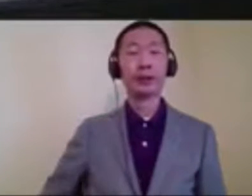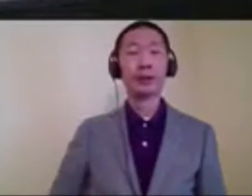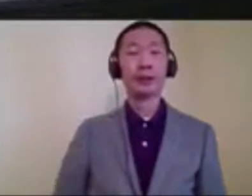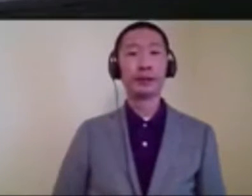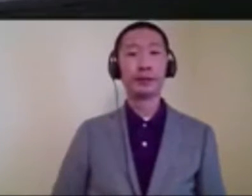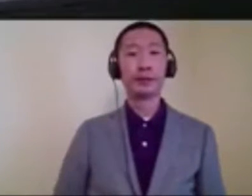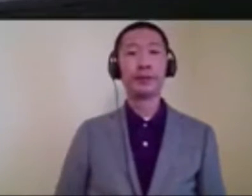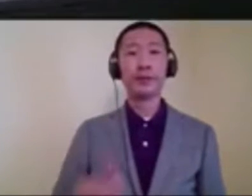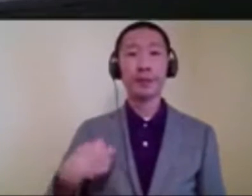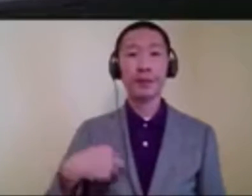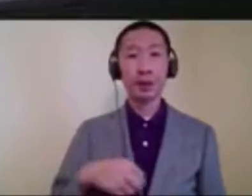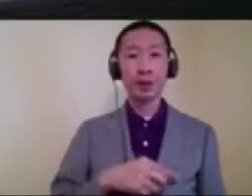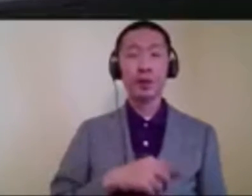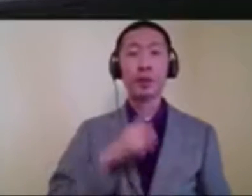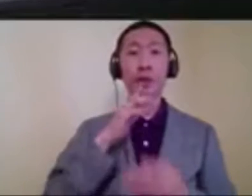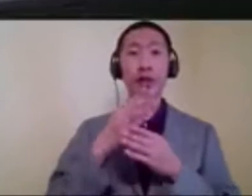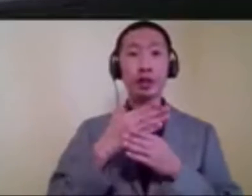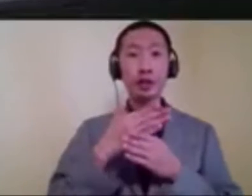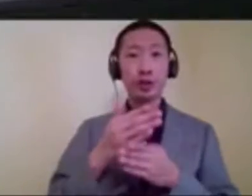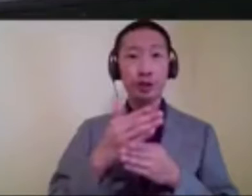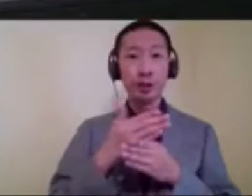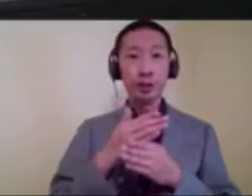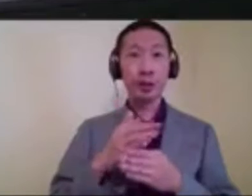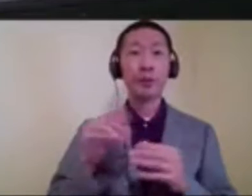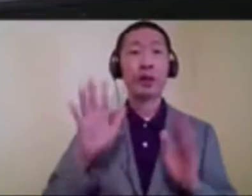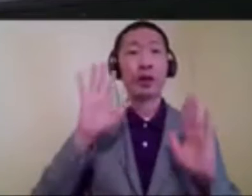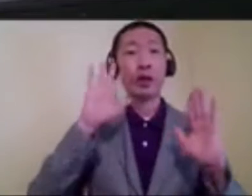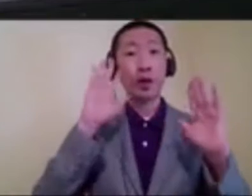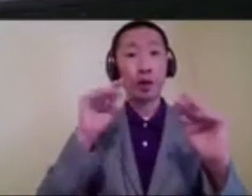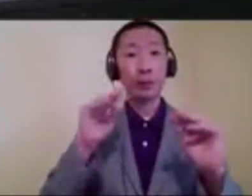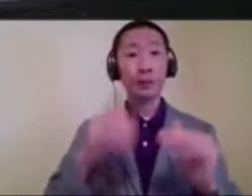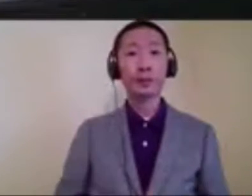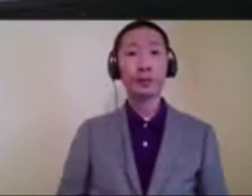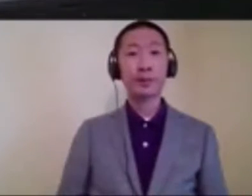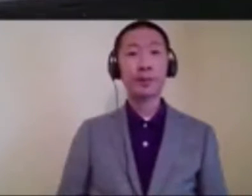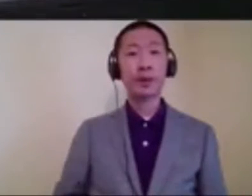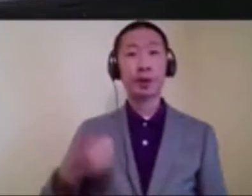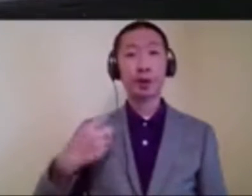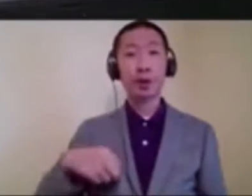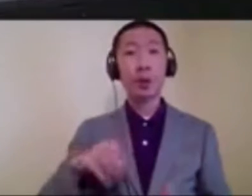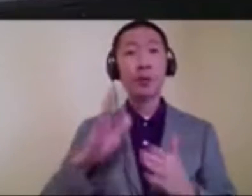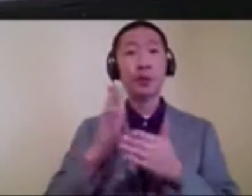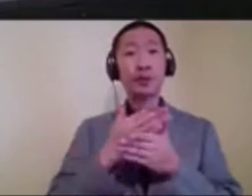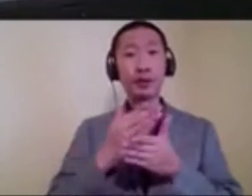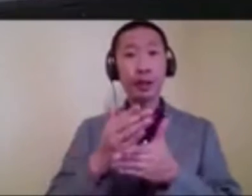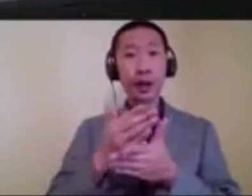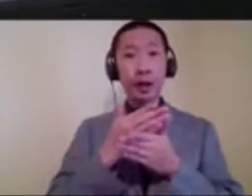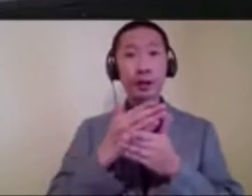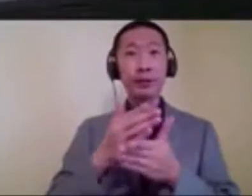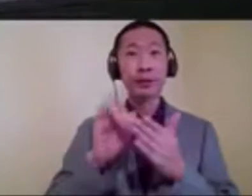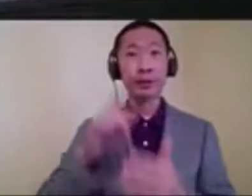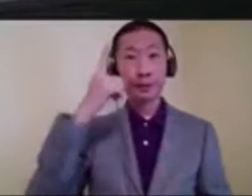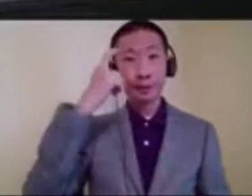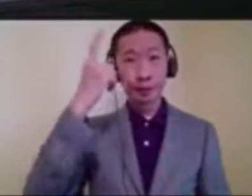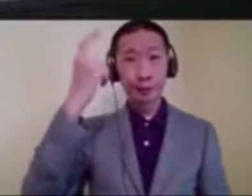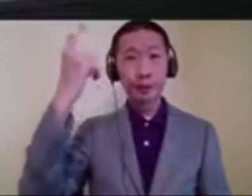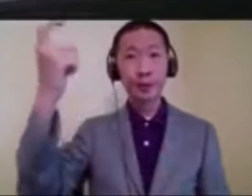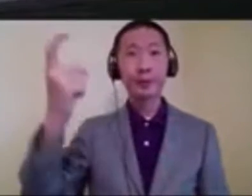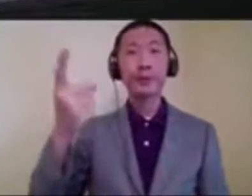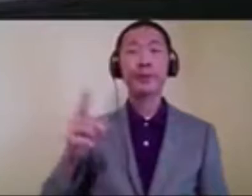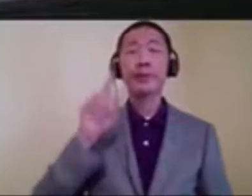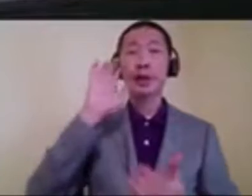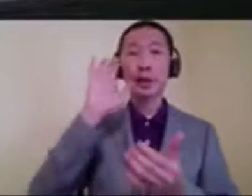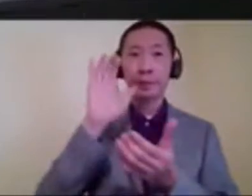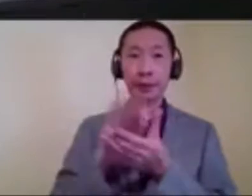Lord. We share the hope, we share the dream, believers